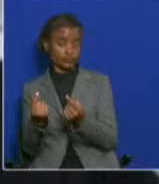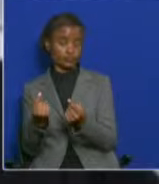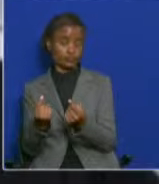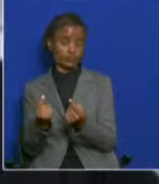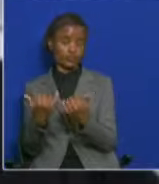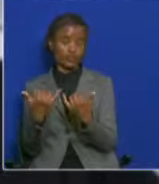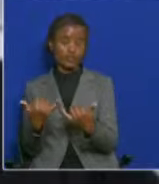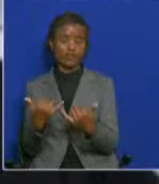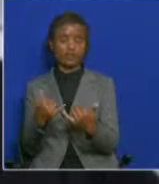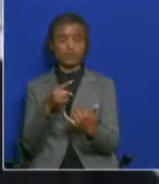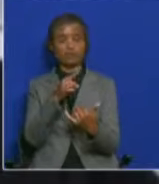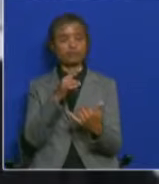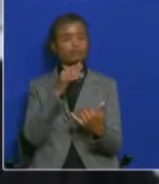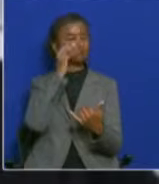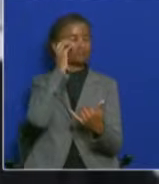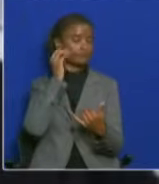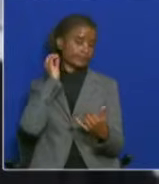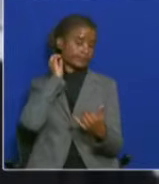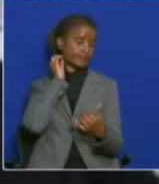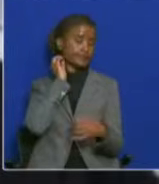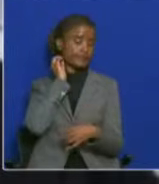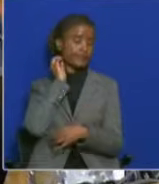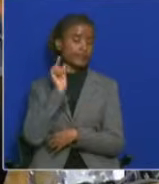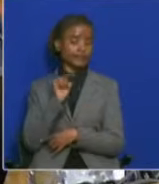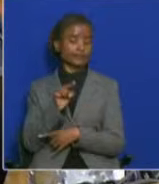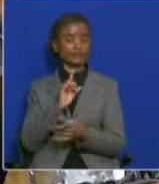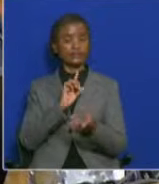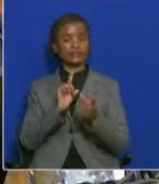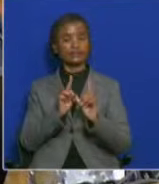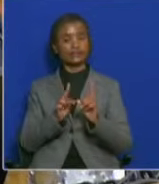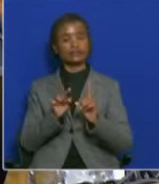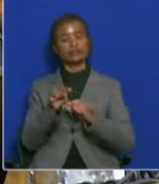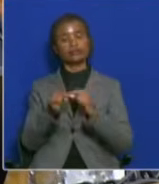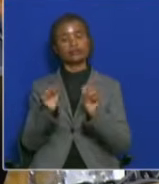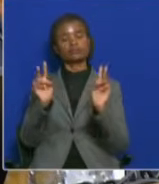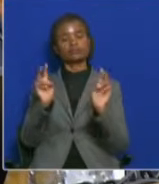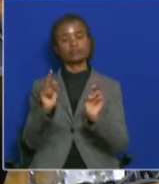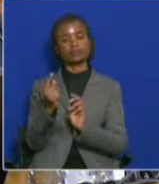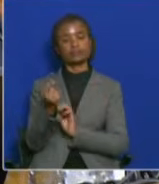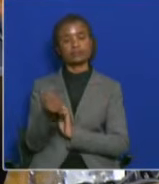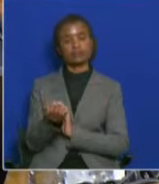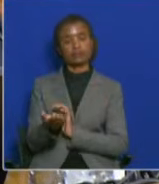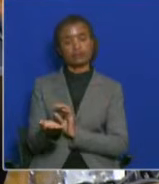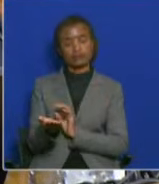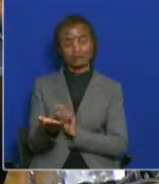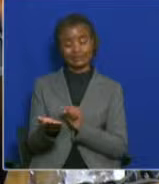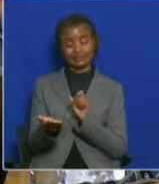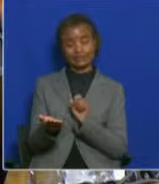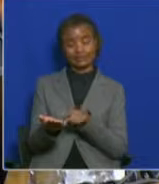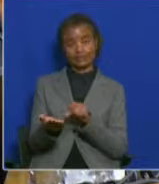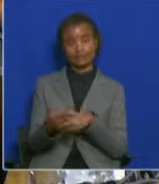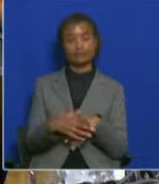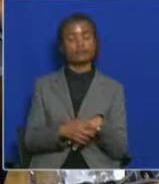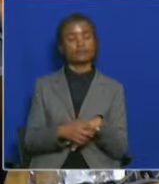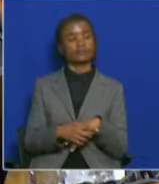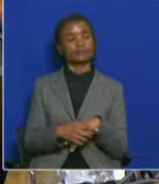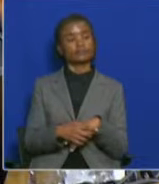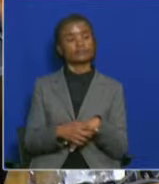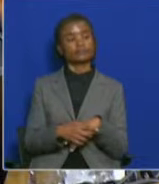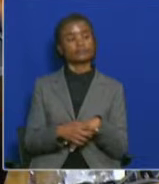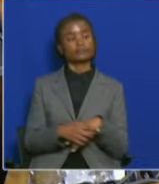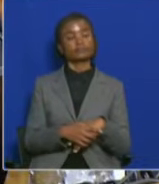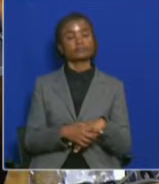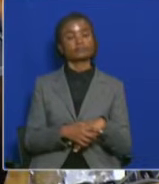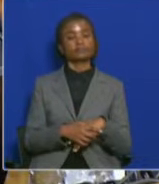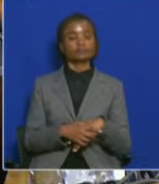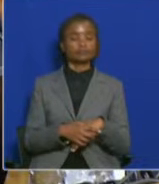we enter the discussion on the tenders. The first set of tenders relate to